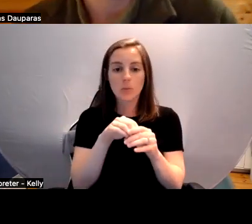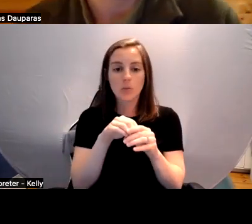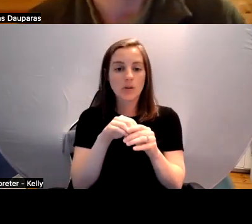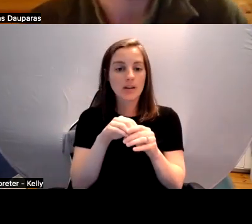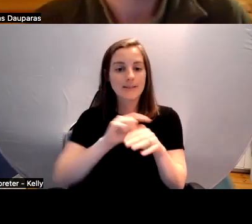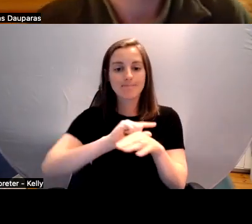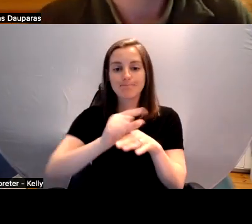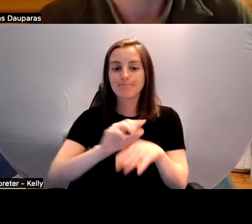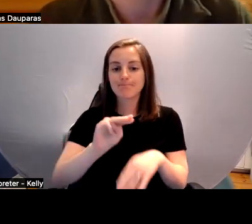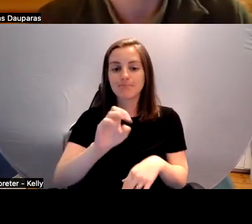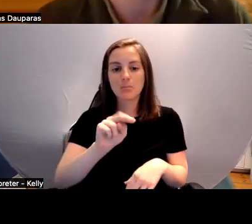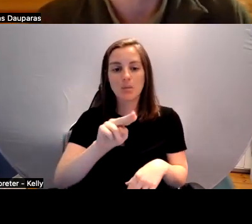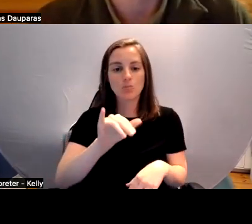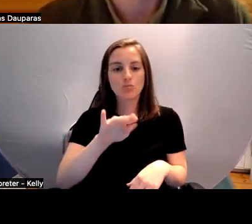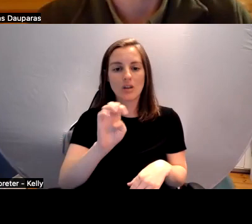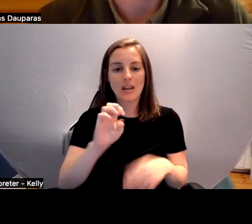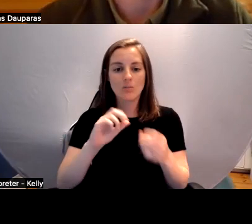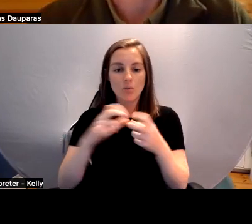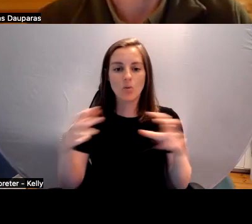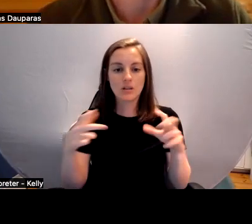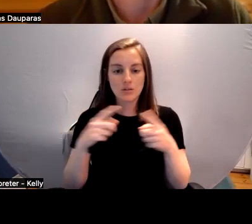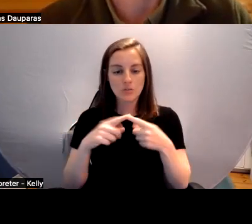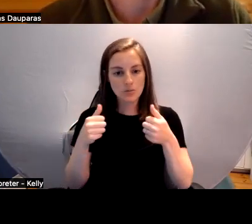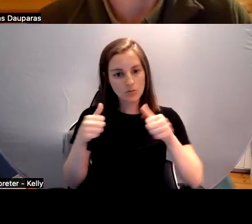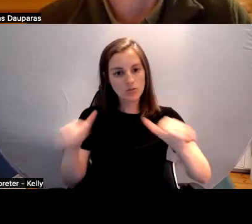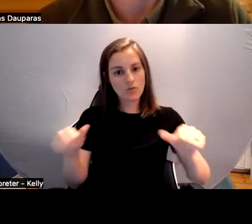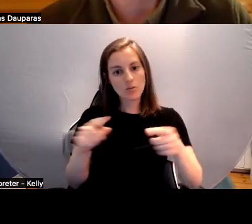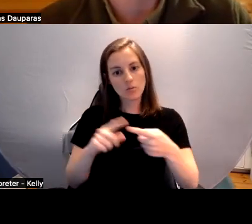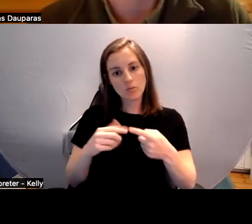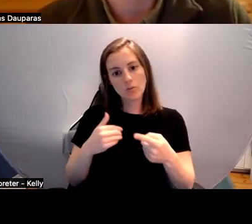membrane proteins to try to have just the model to